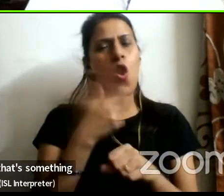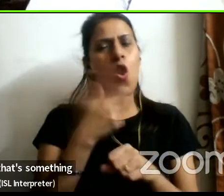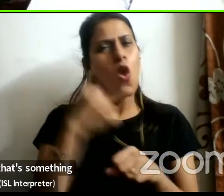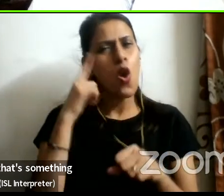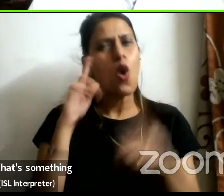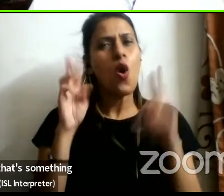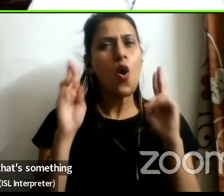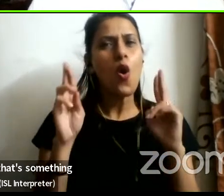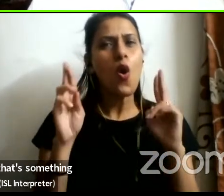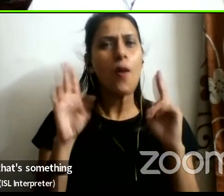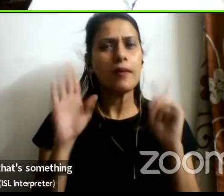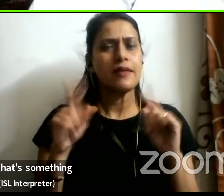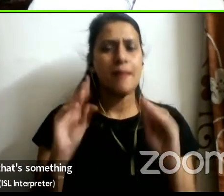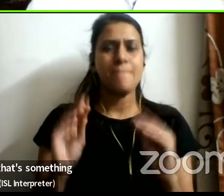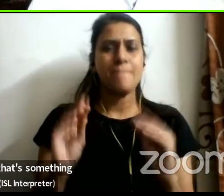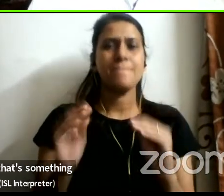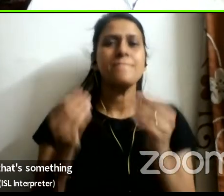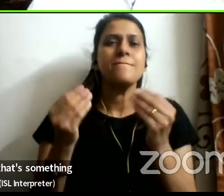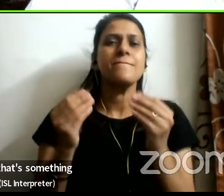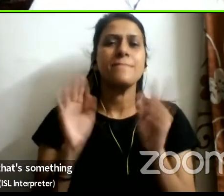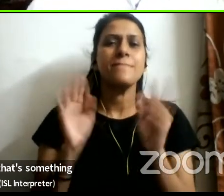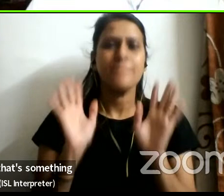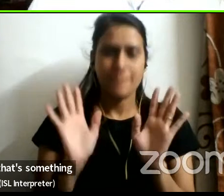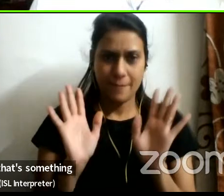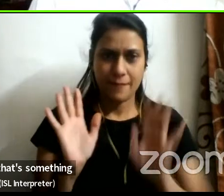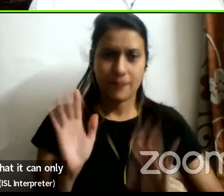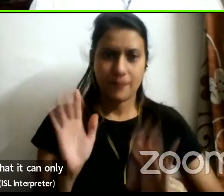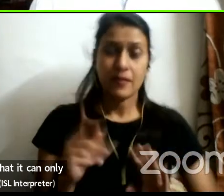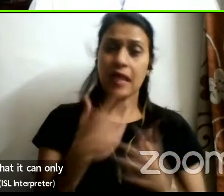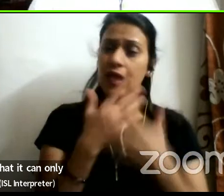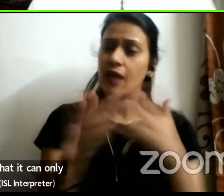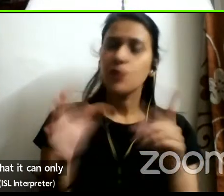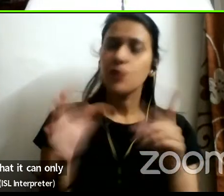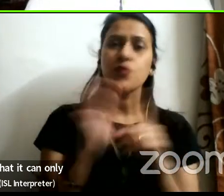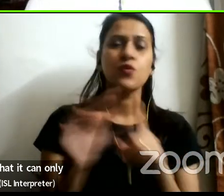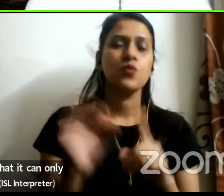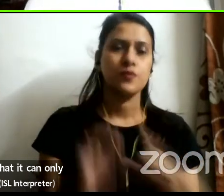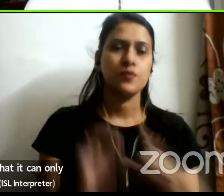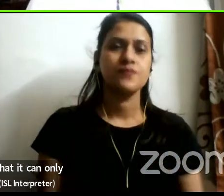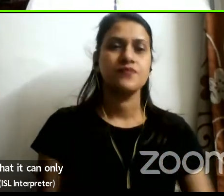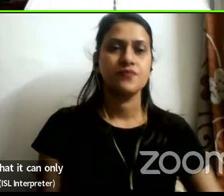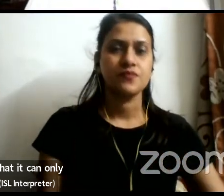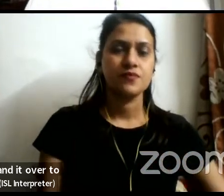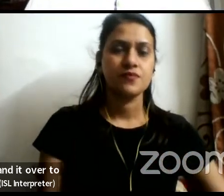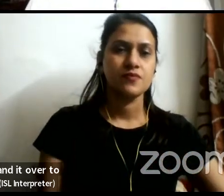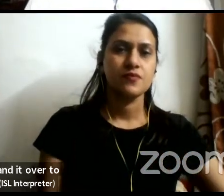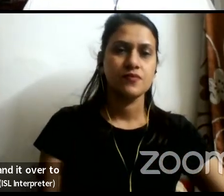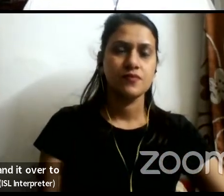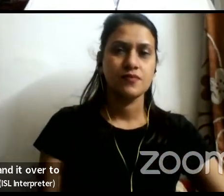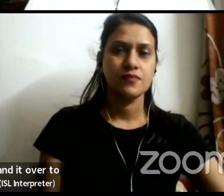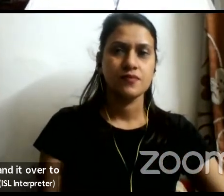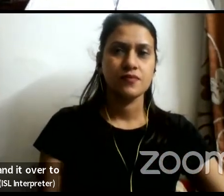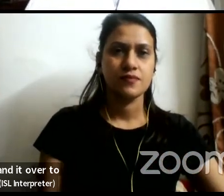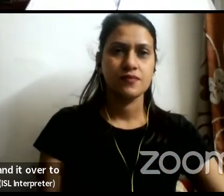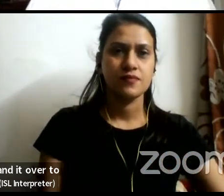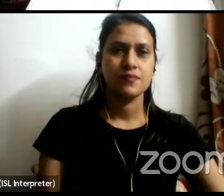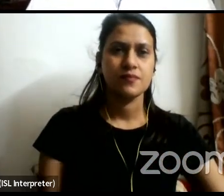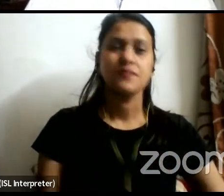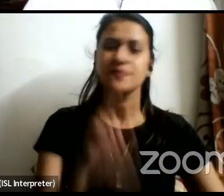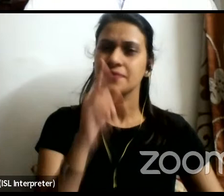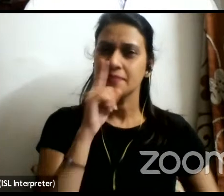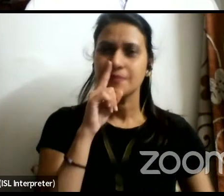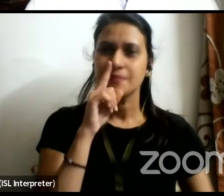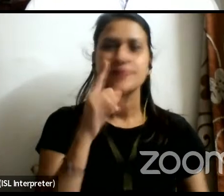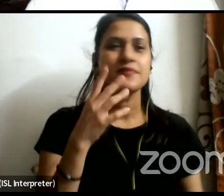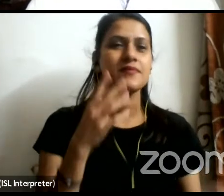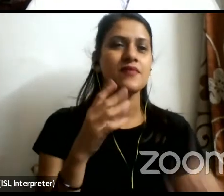can only become better from here. With that, I'll hand it over to Amber. I just want to make two quick comments, entirely in